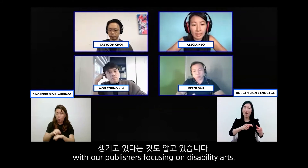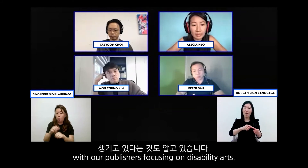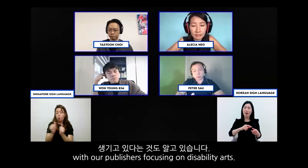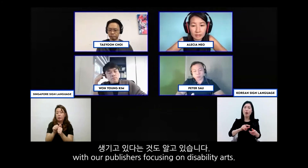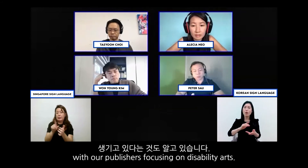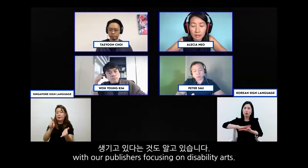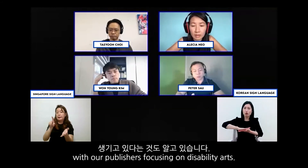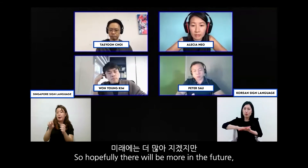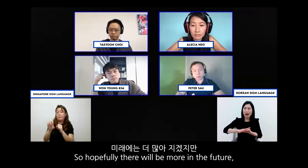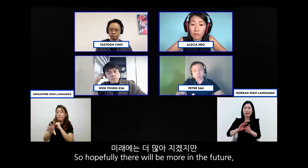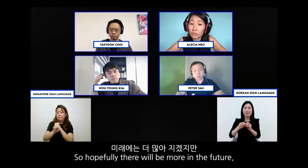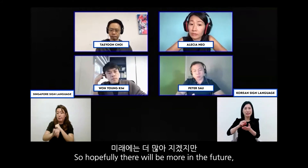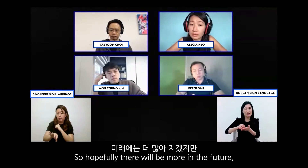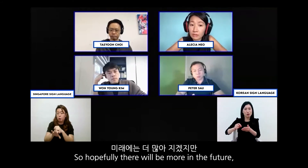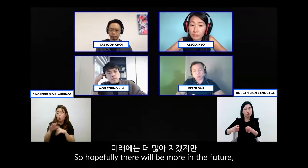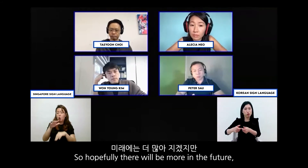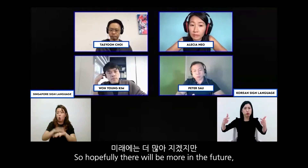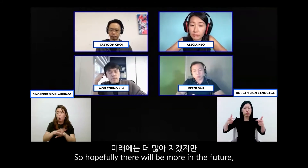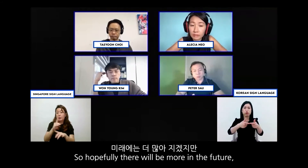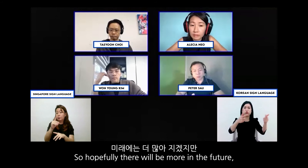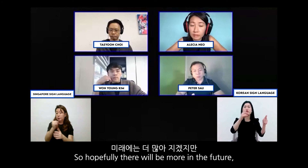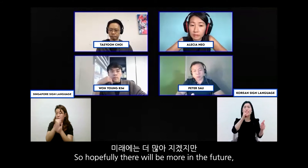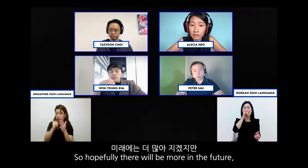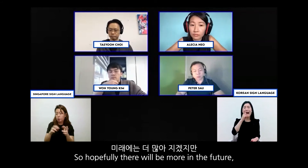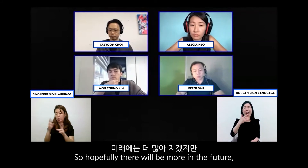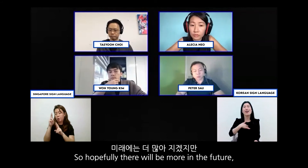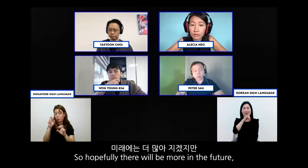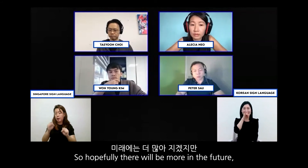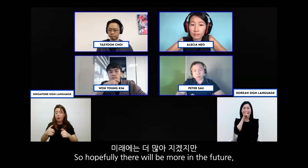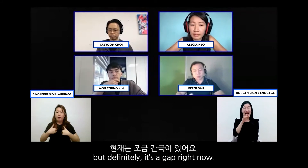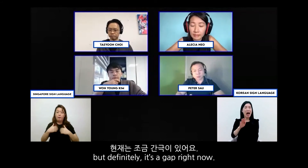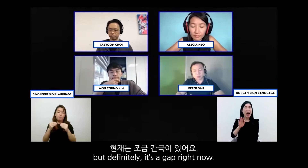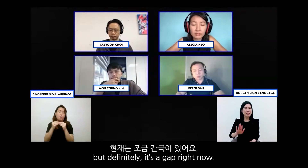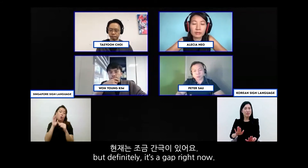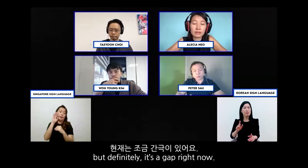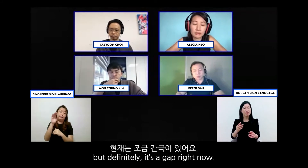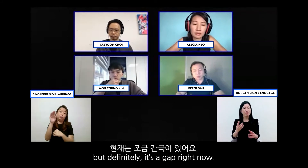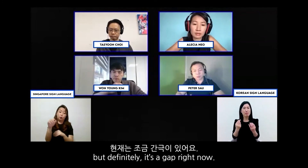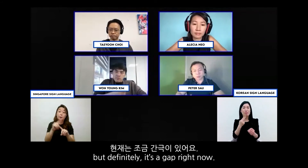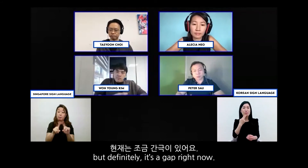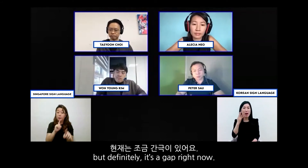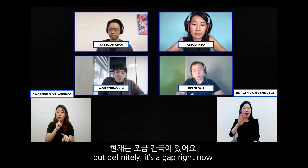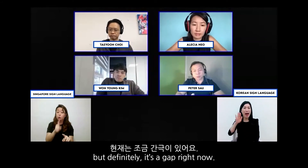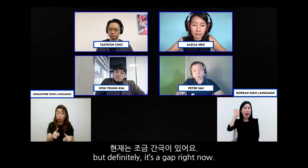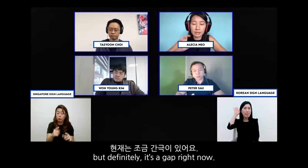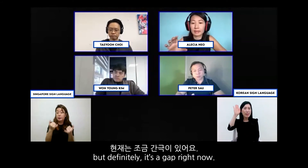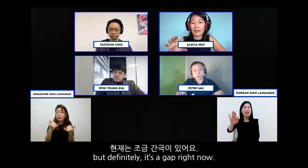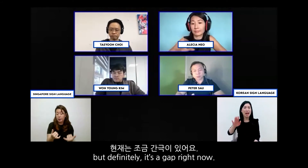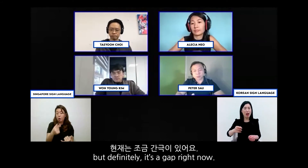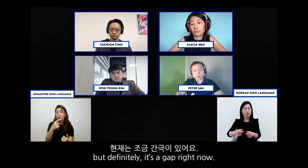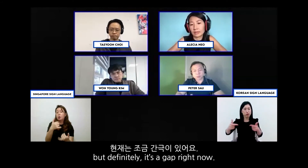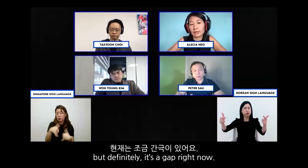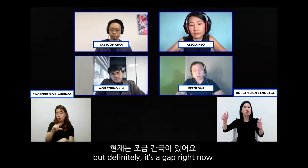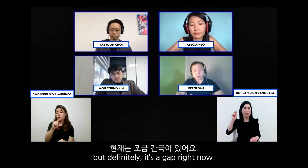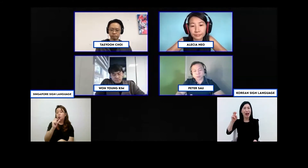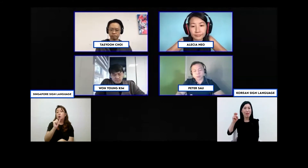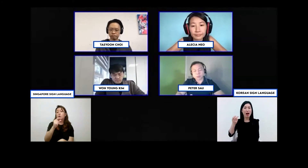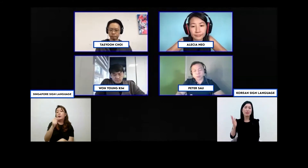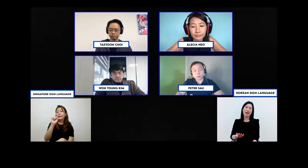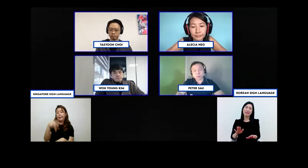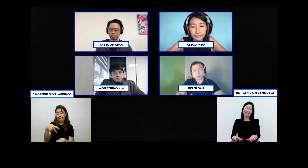disability arts. So hopefully there'll be more in the future, but definitely it's a gap right